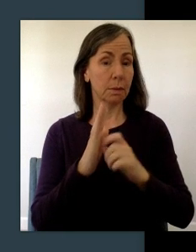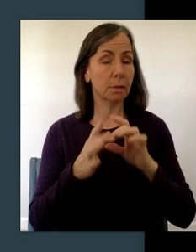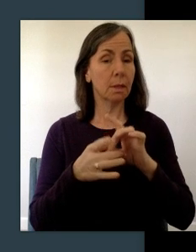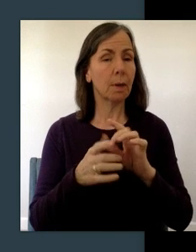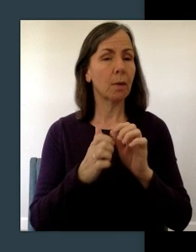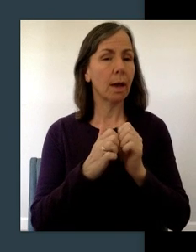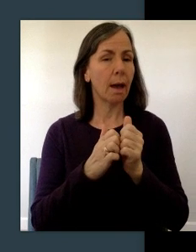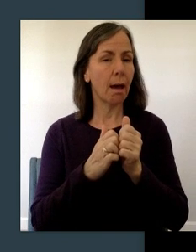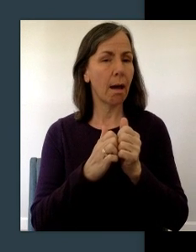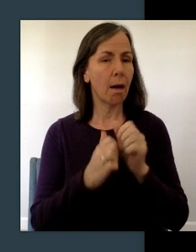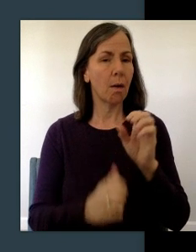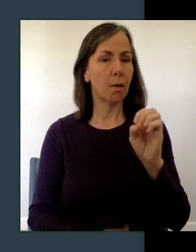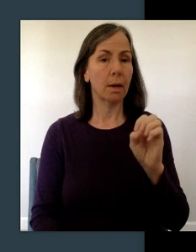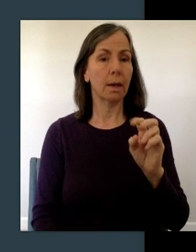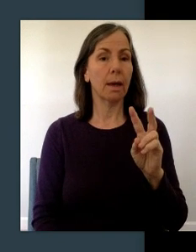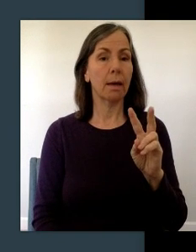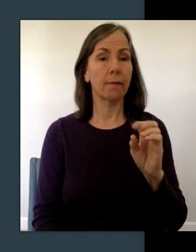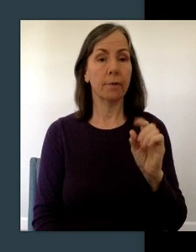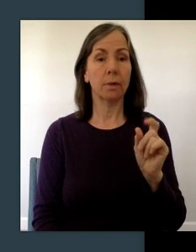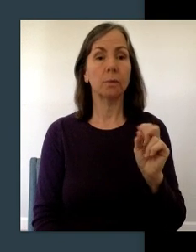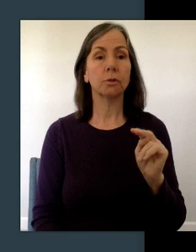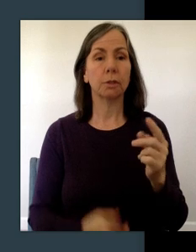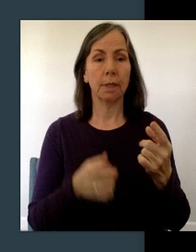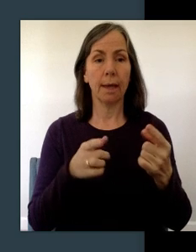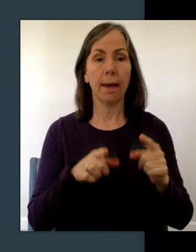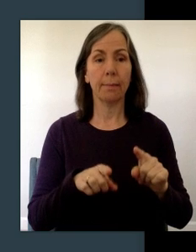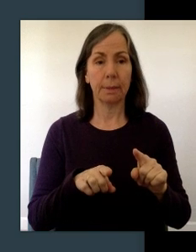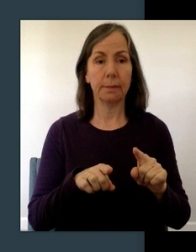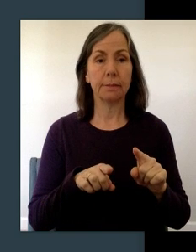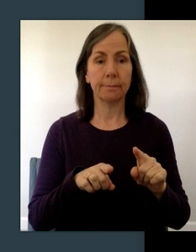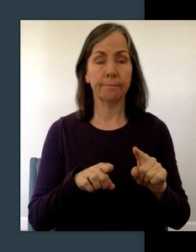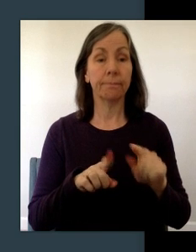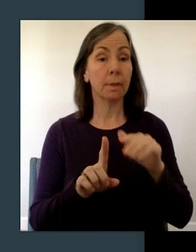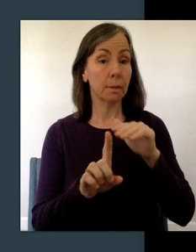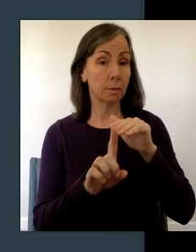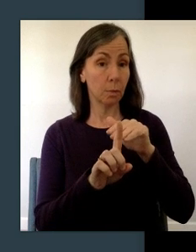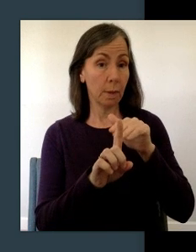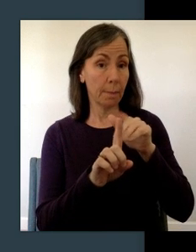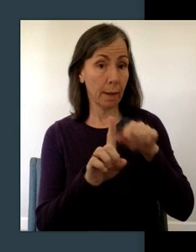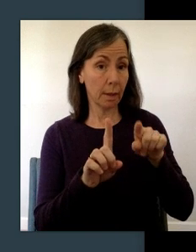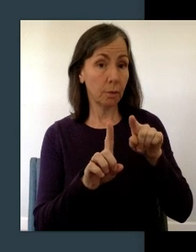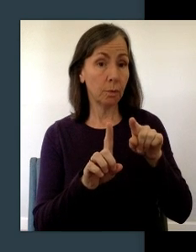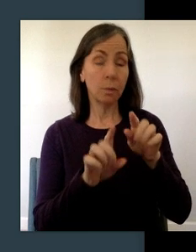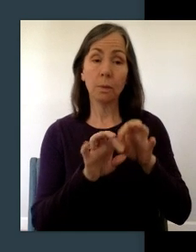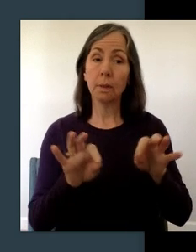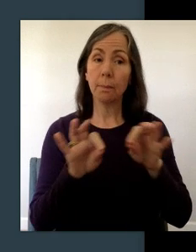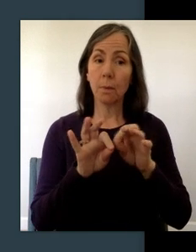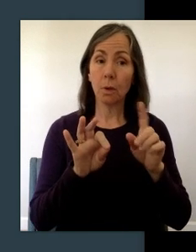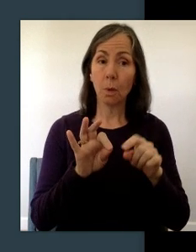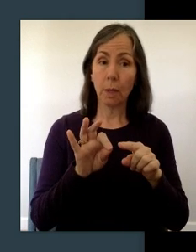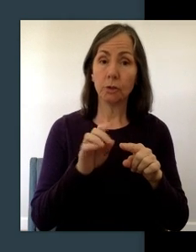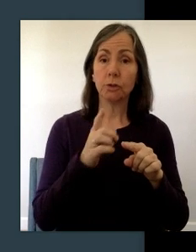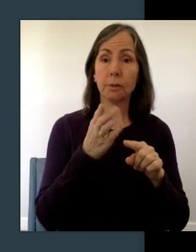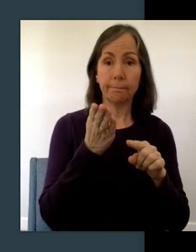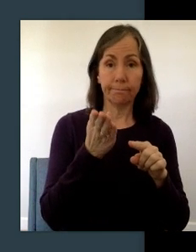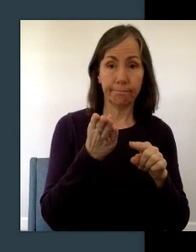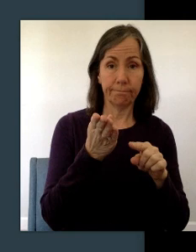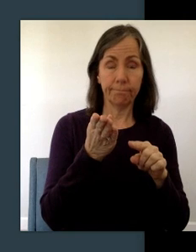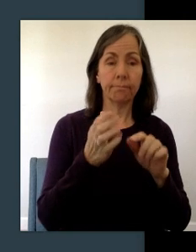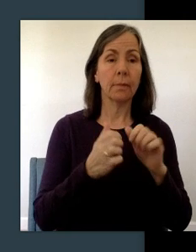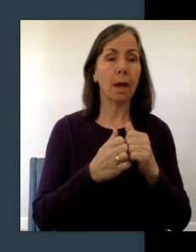how evolution happens. So as a reminder, our big question is, how do